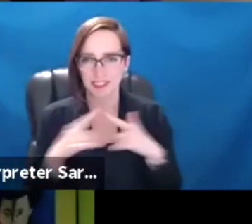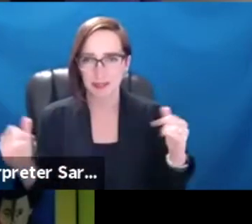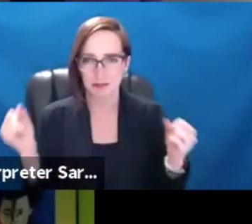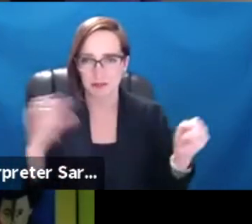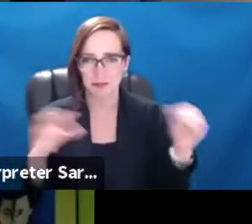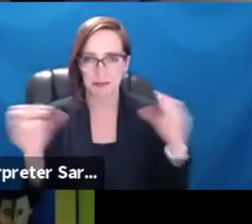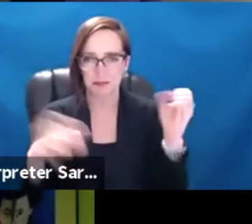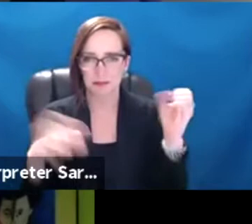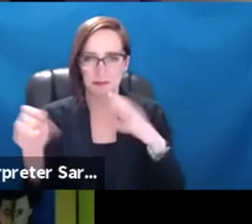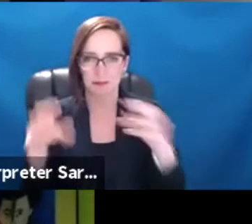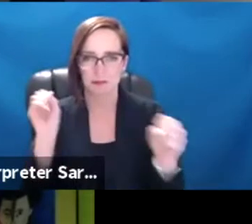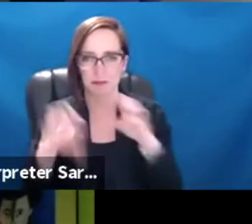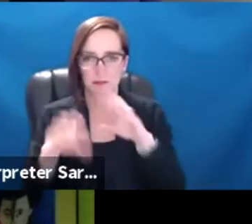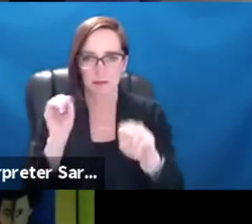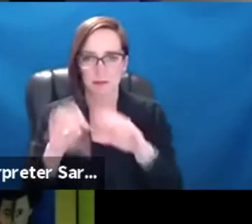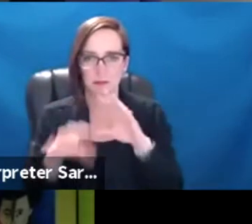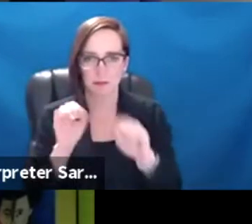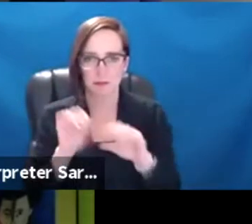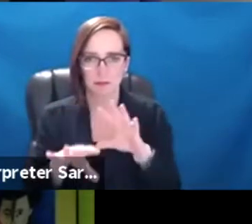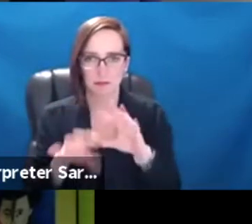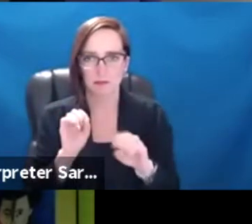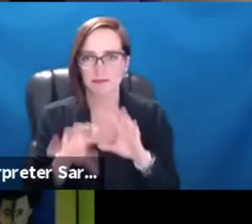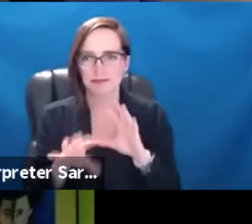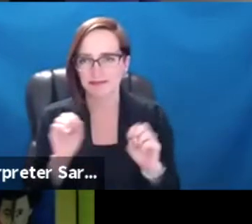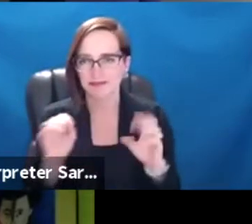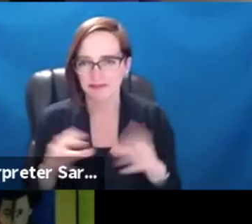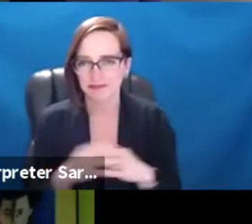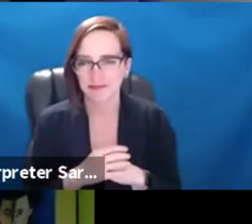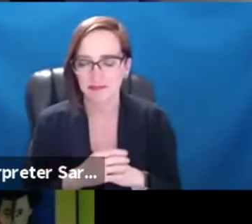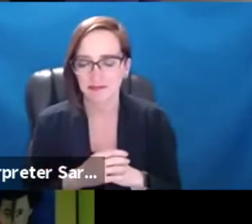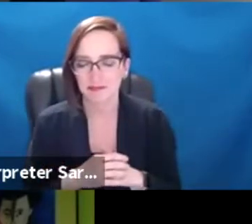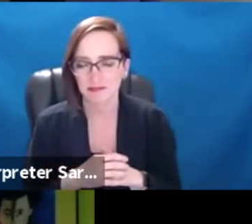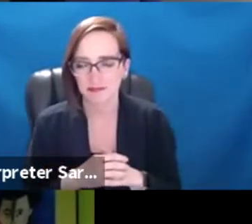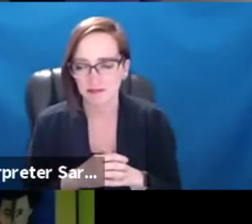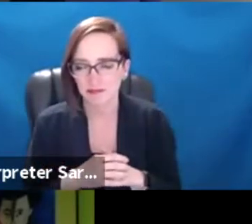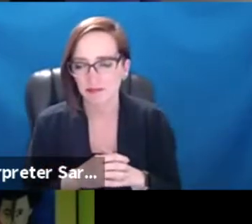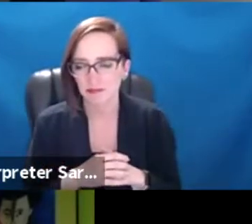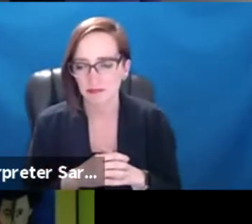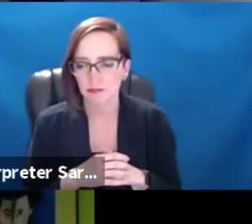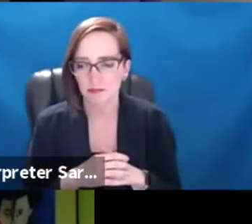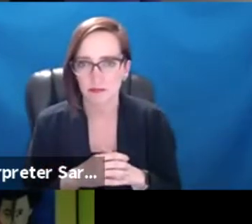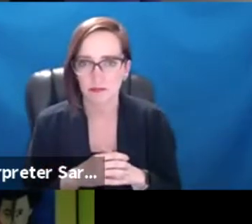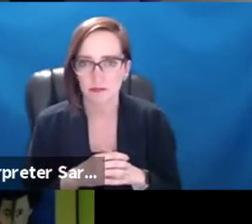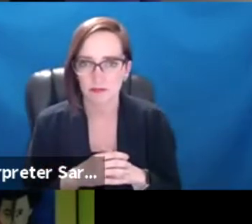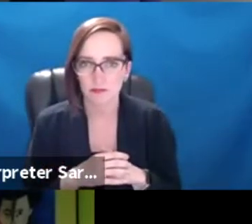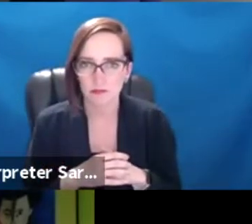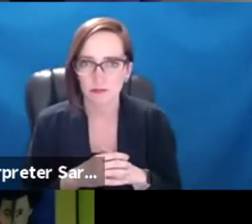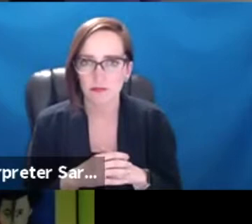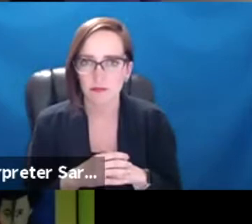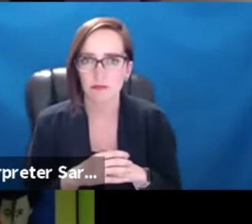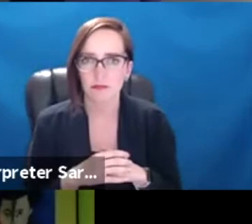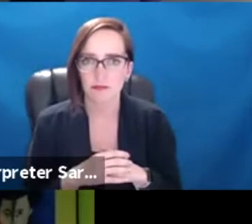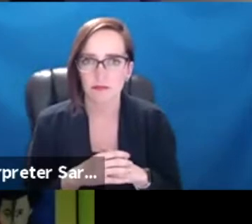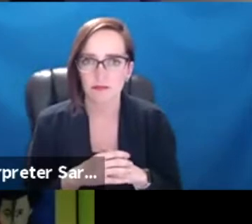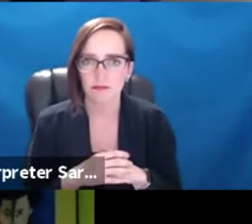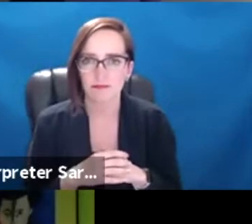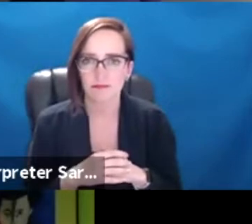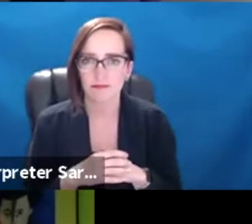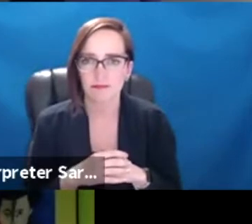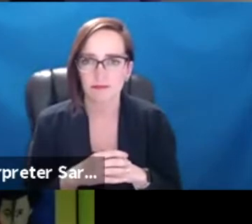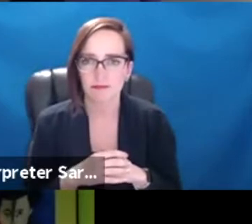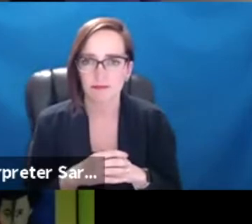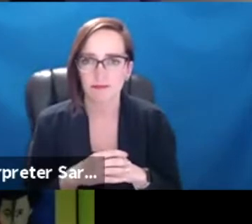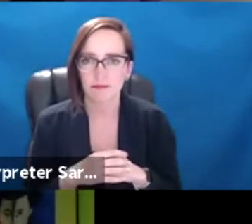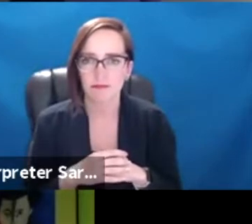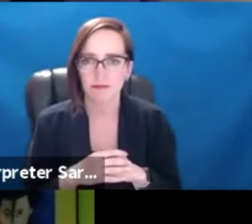nothing leaders. changing. I'm I grieving grieve because people my think we family. always have to be strong, Don't have the